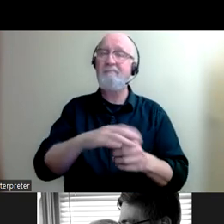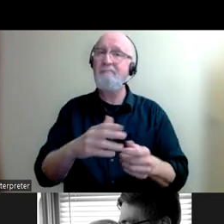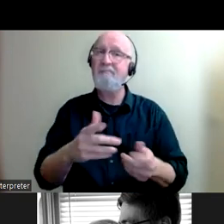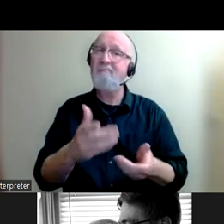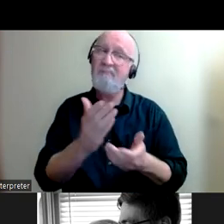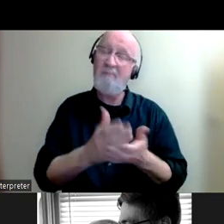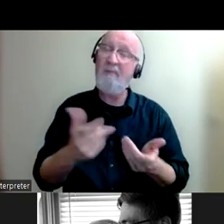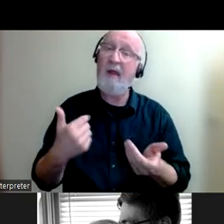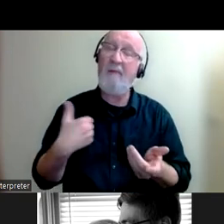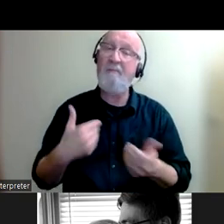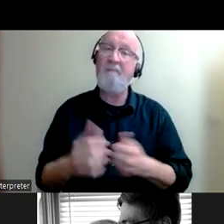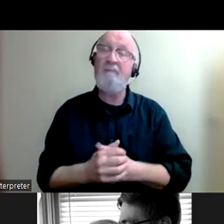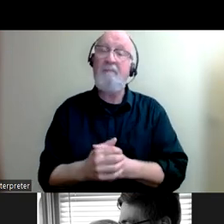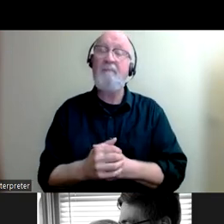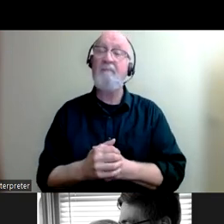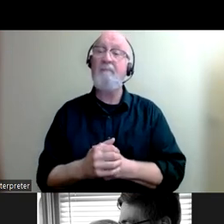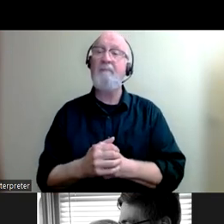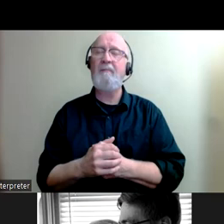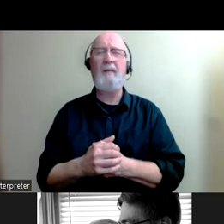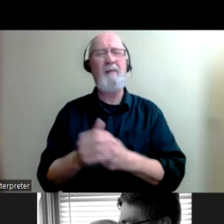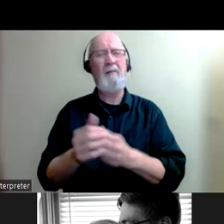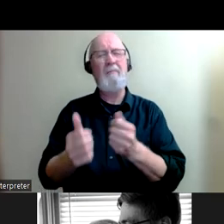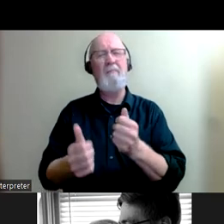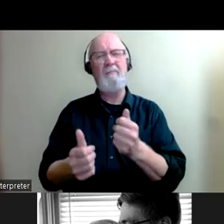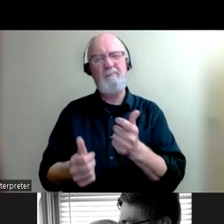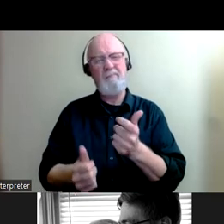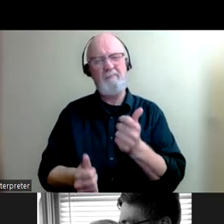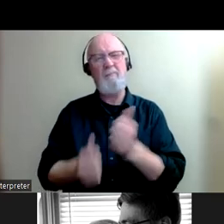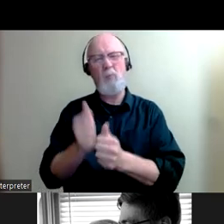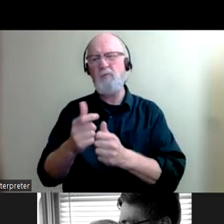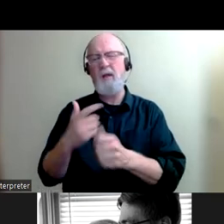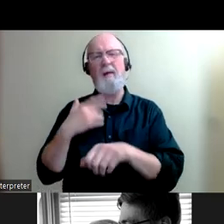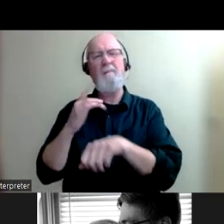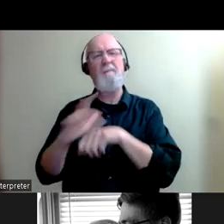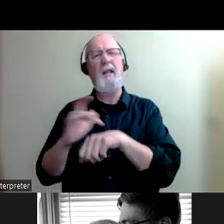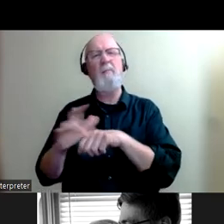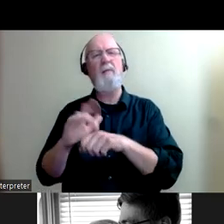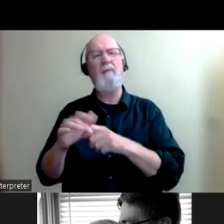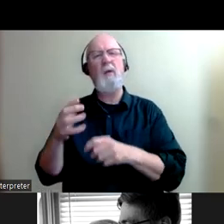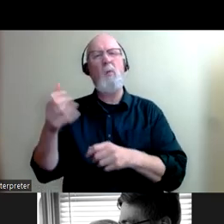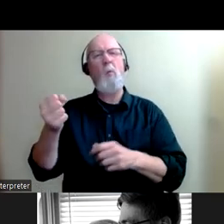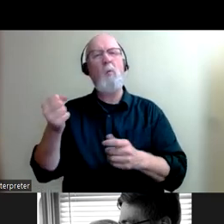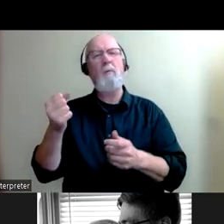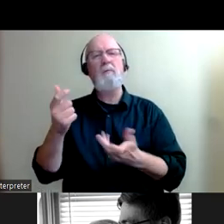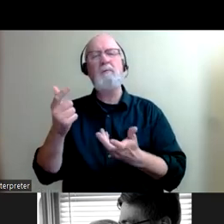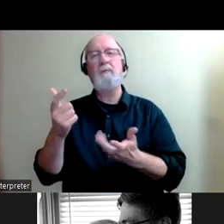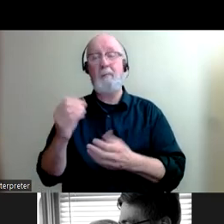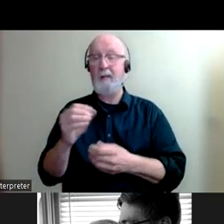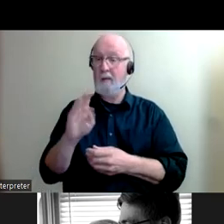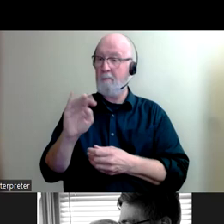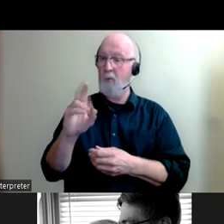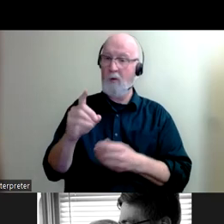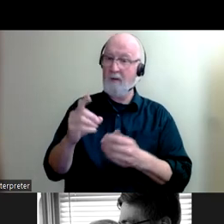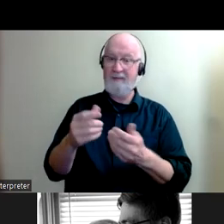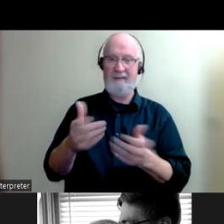So kind of like most of our materials are available for system-wide holds, but because board games are awkward to ship and